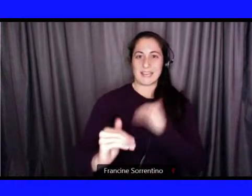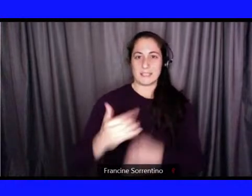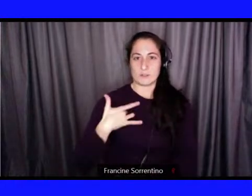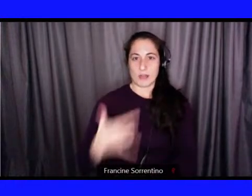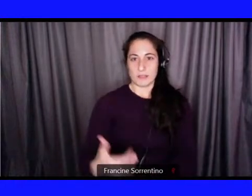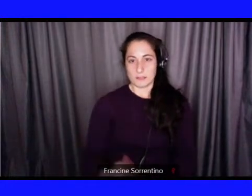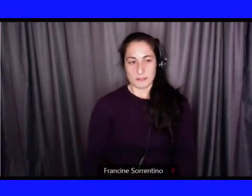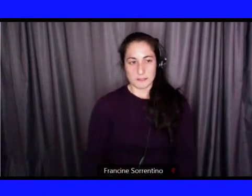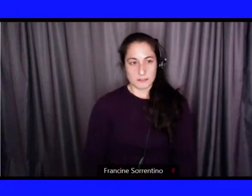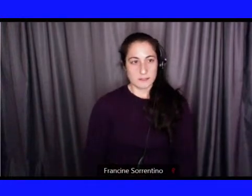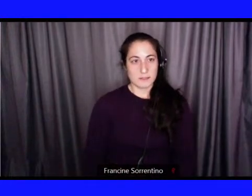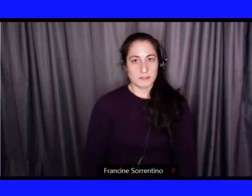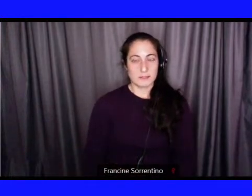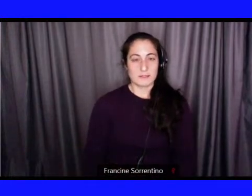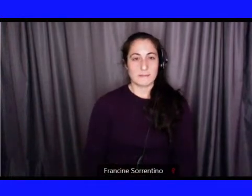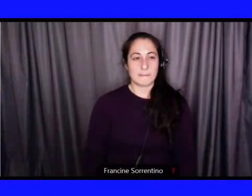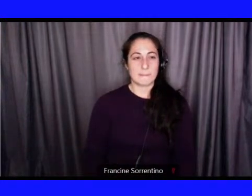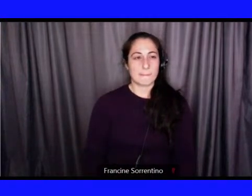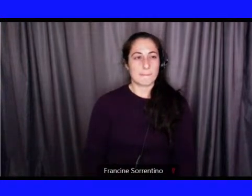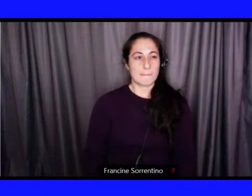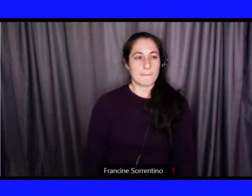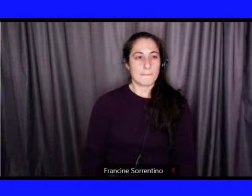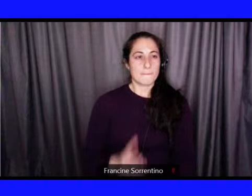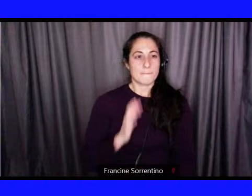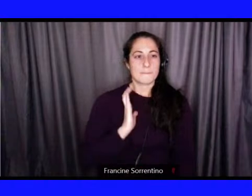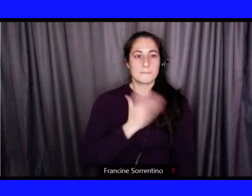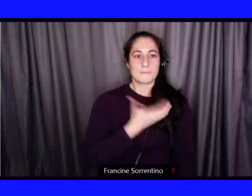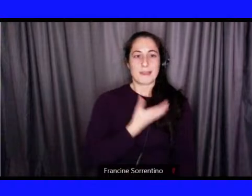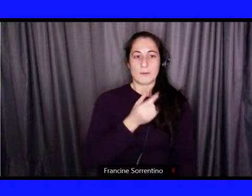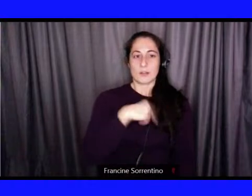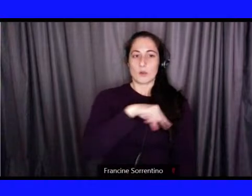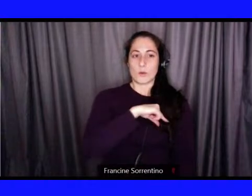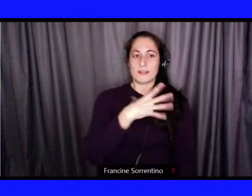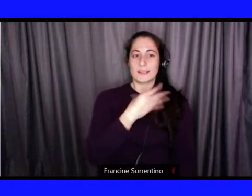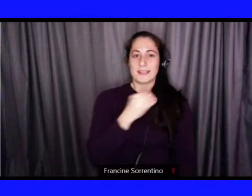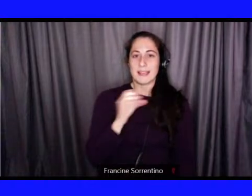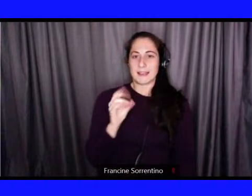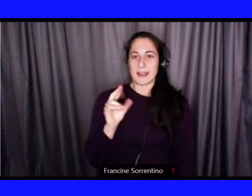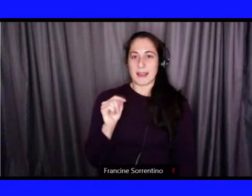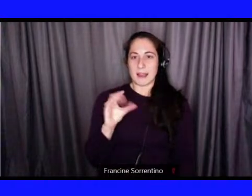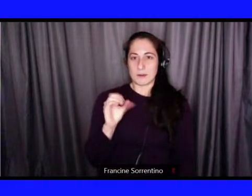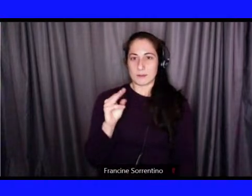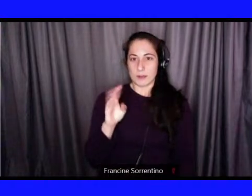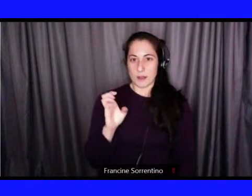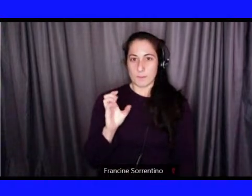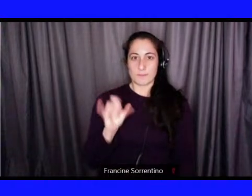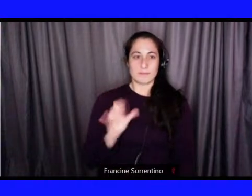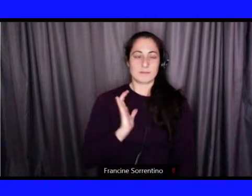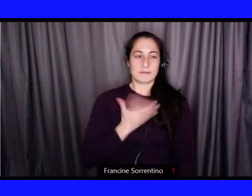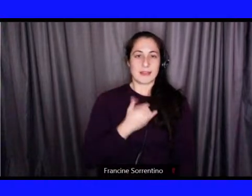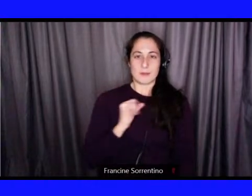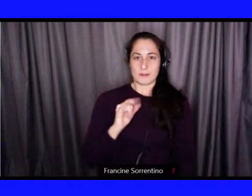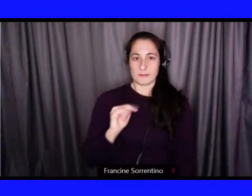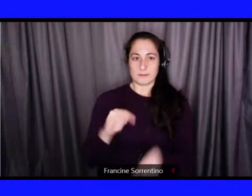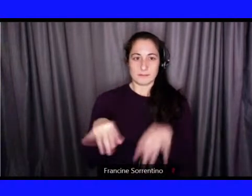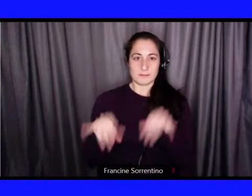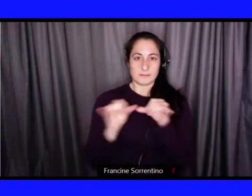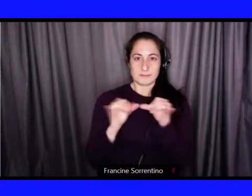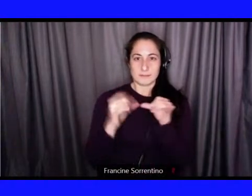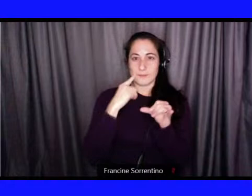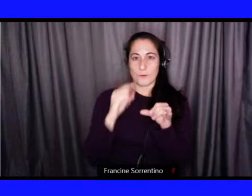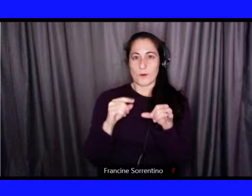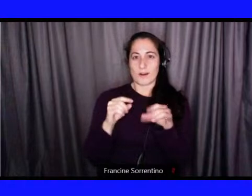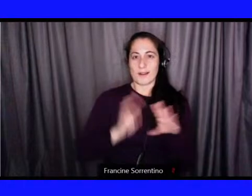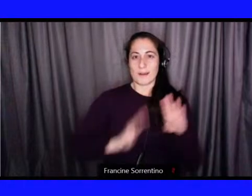increase in complexity of the devices that we wanted to integrate that is leading to the 80%